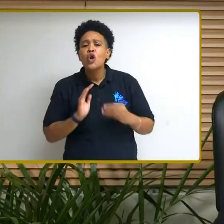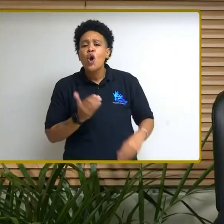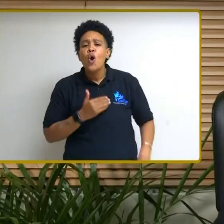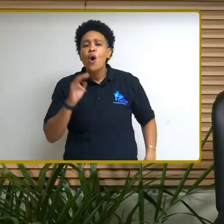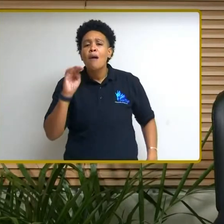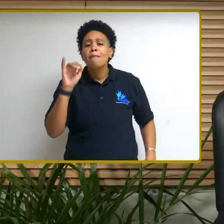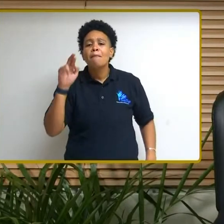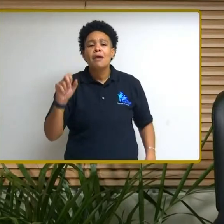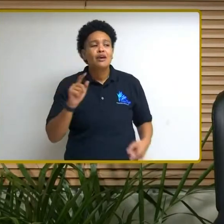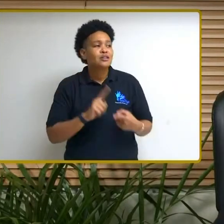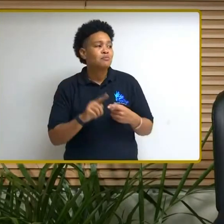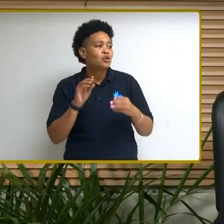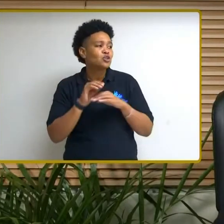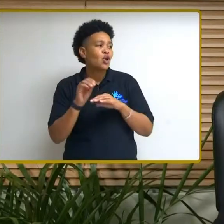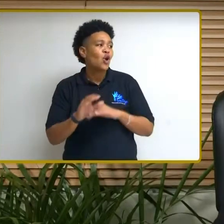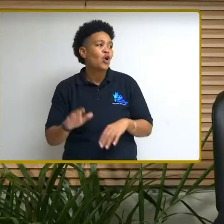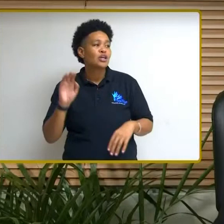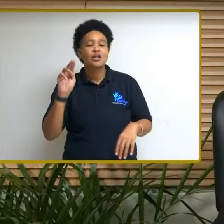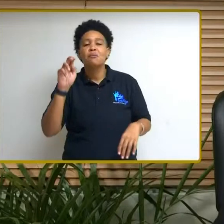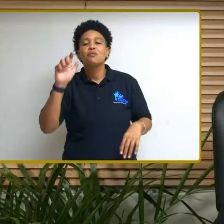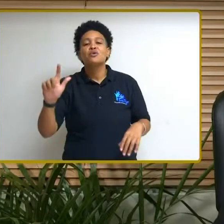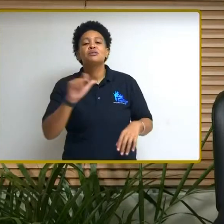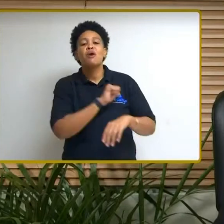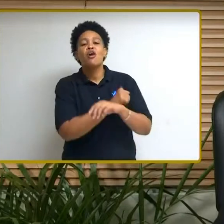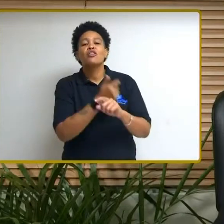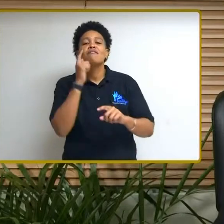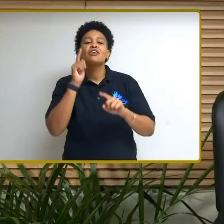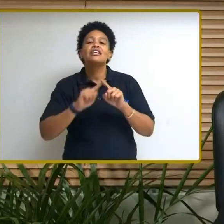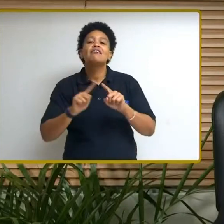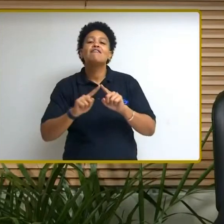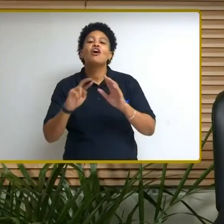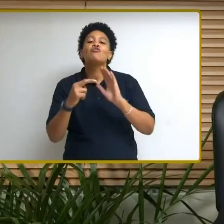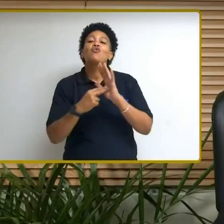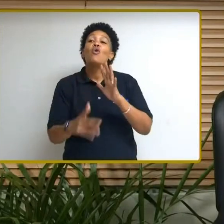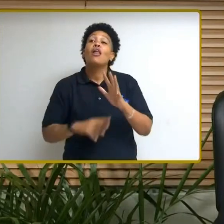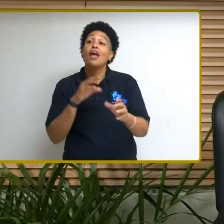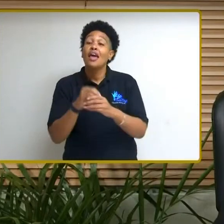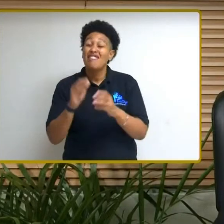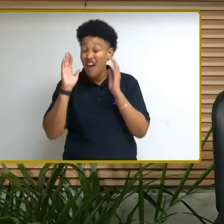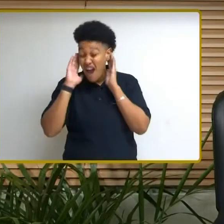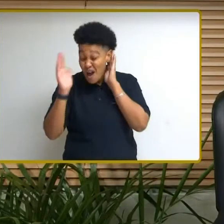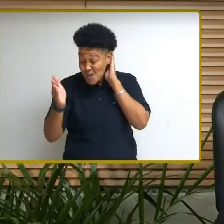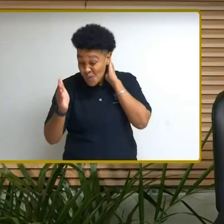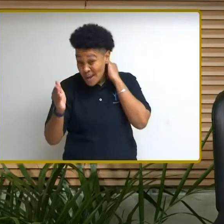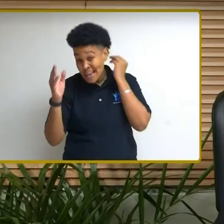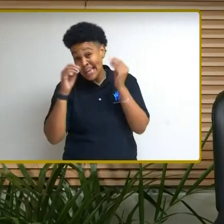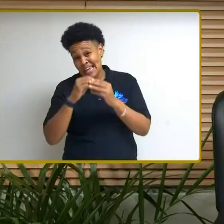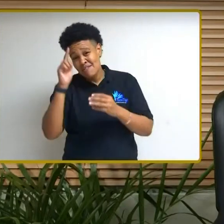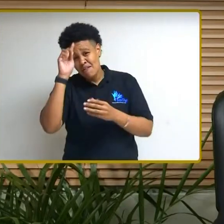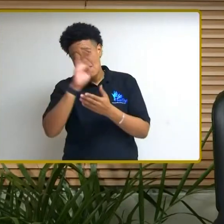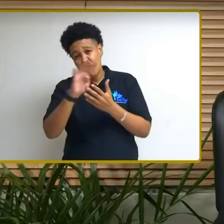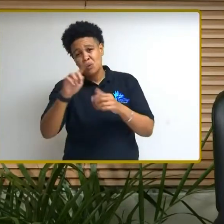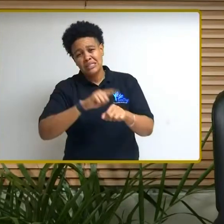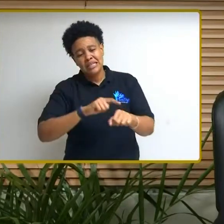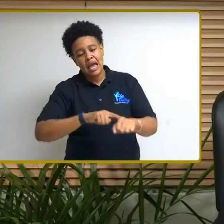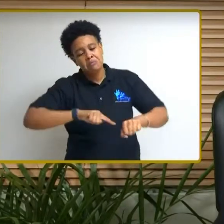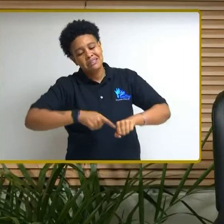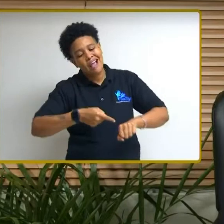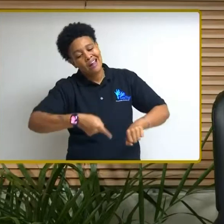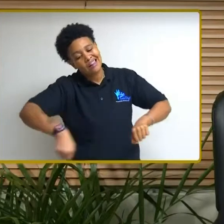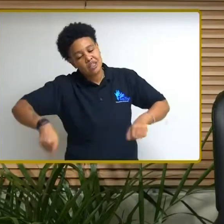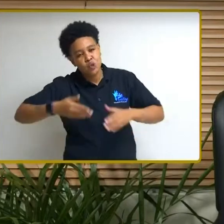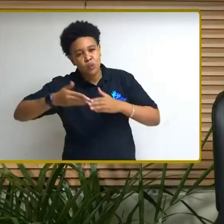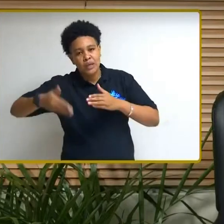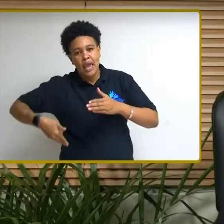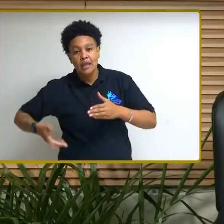and councillors, the municipal authorities, for the role that they are playing and will play over the next 4 weeks, starting this